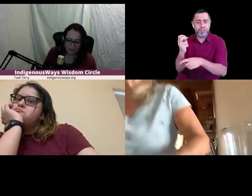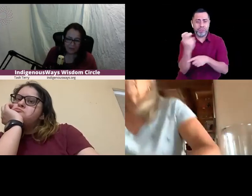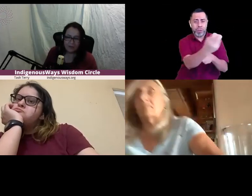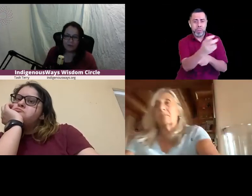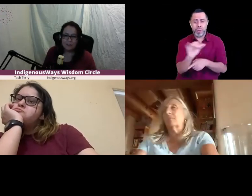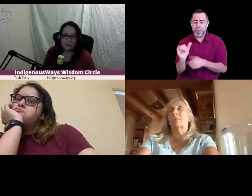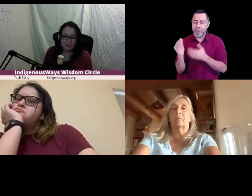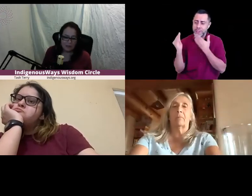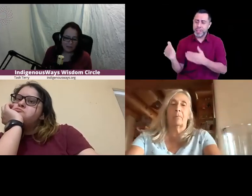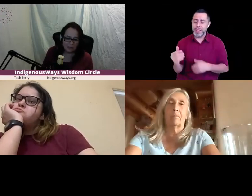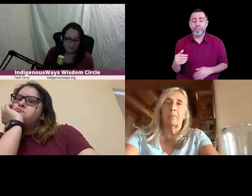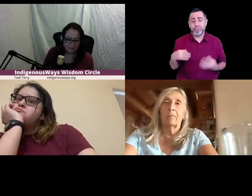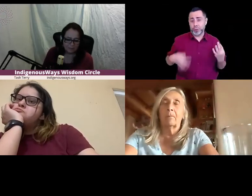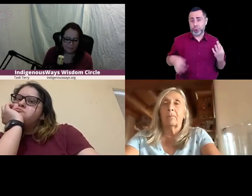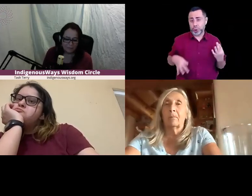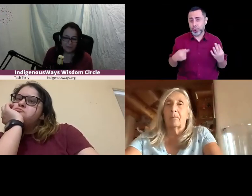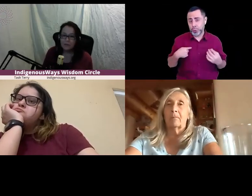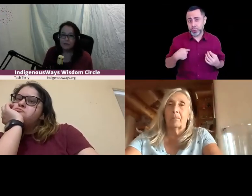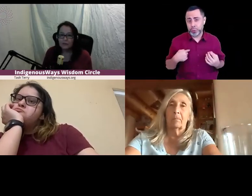I've got a question.